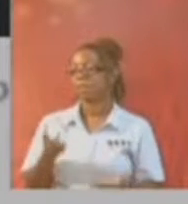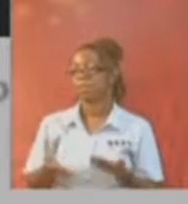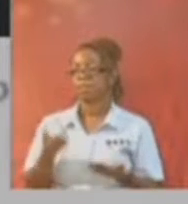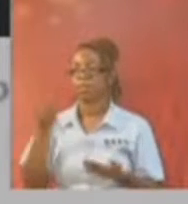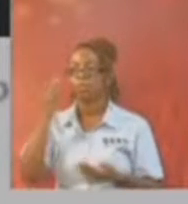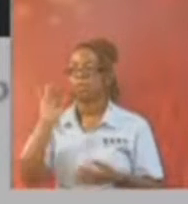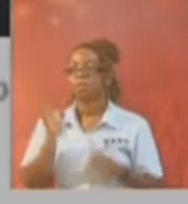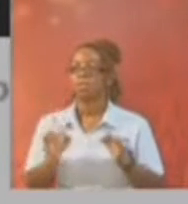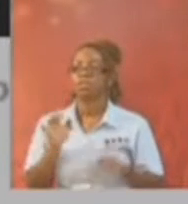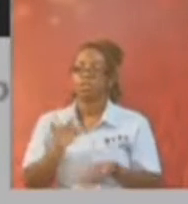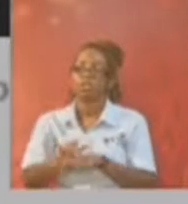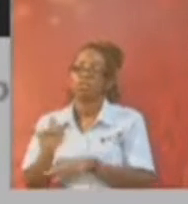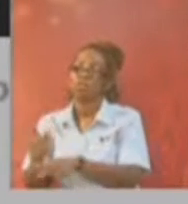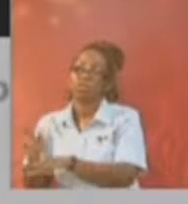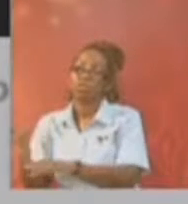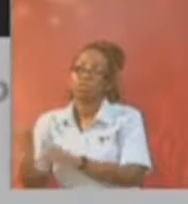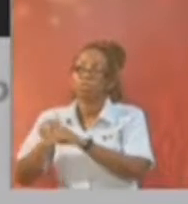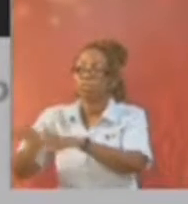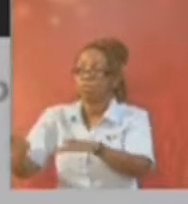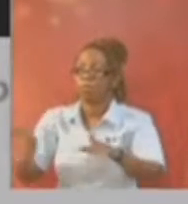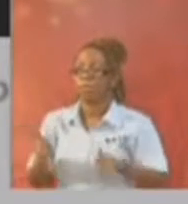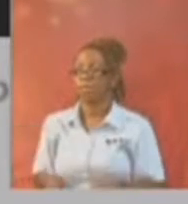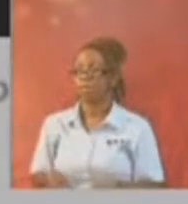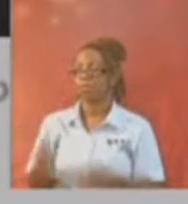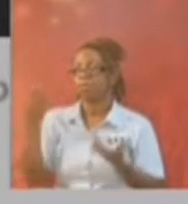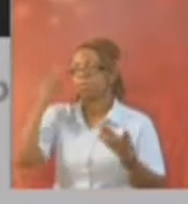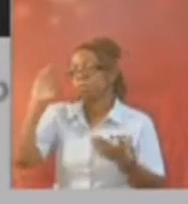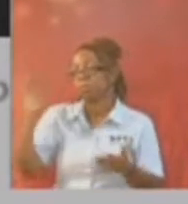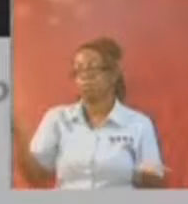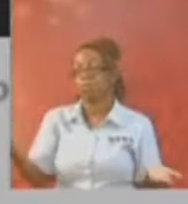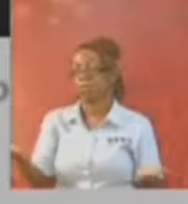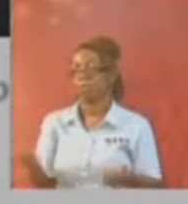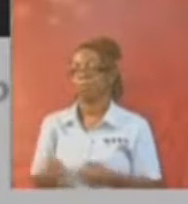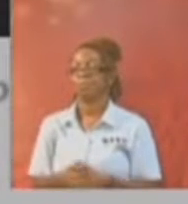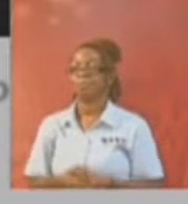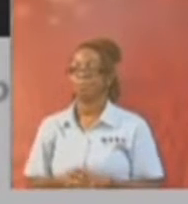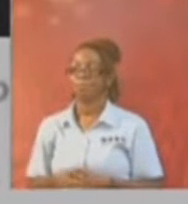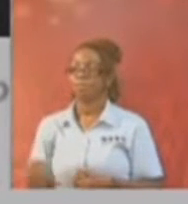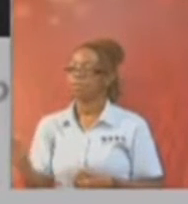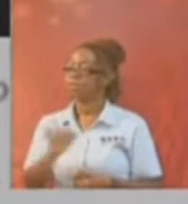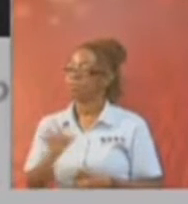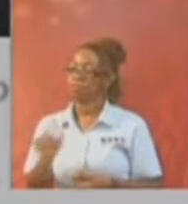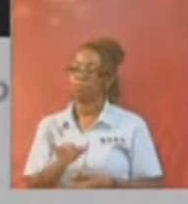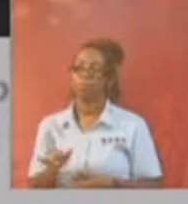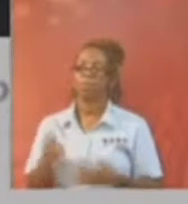who was also positive. We also have some of those,